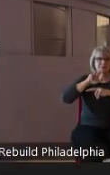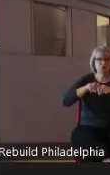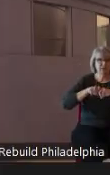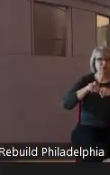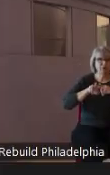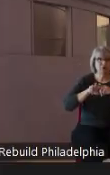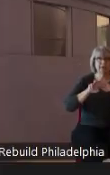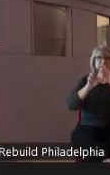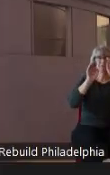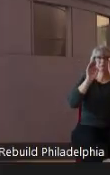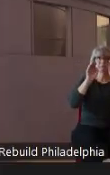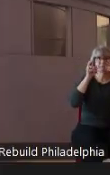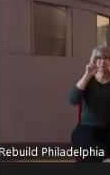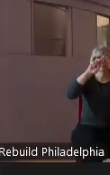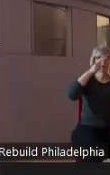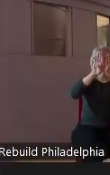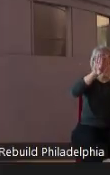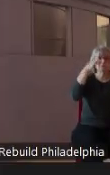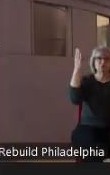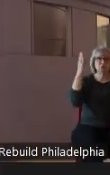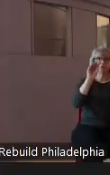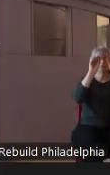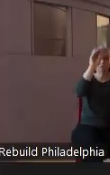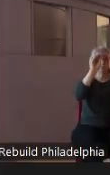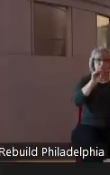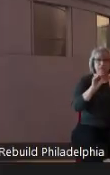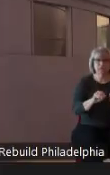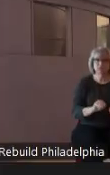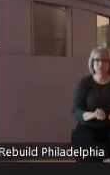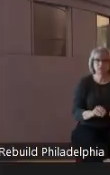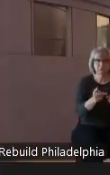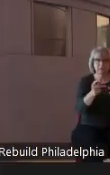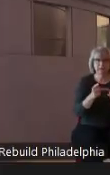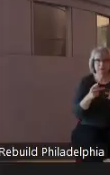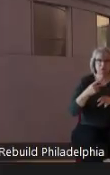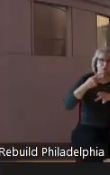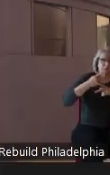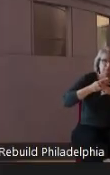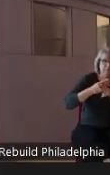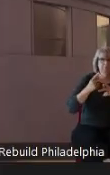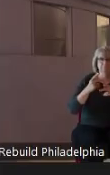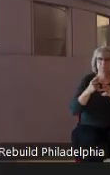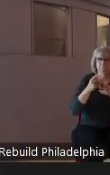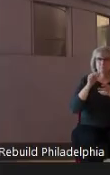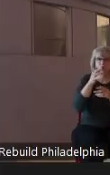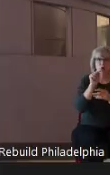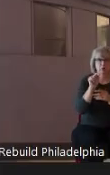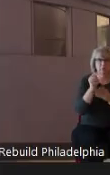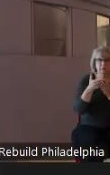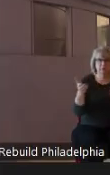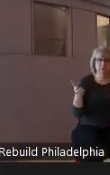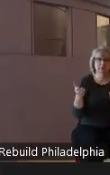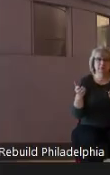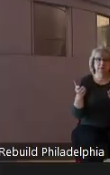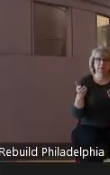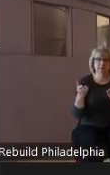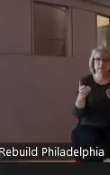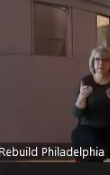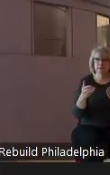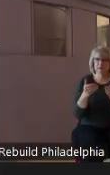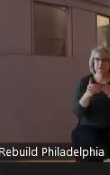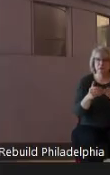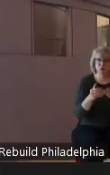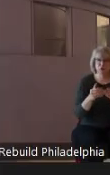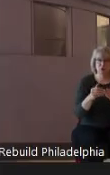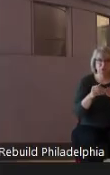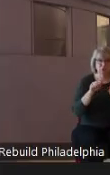lots of storage for different types of art programs along the walls. On the left side of the plan are cubbies near the